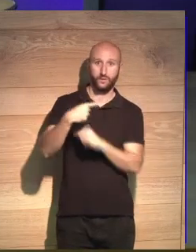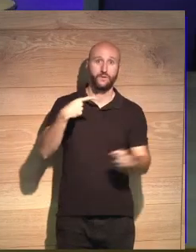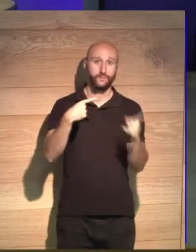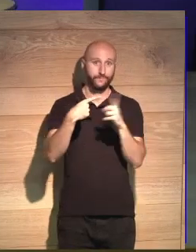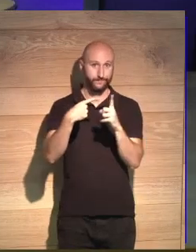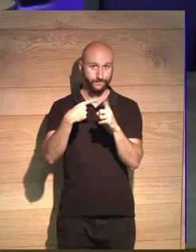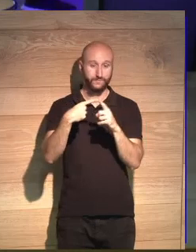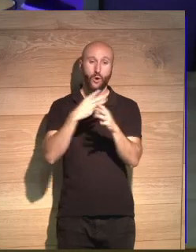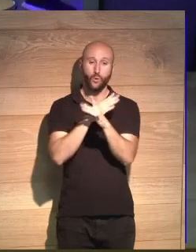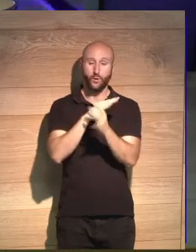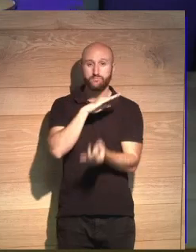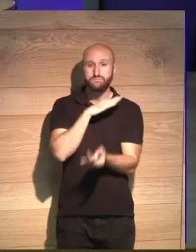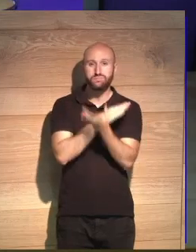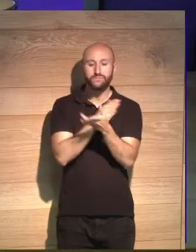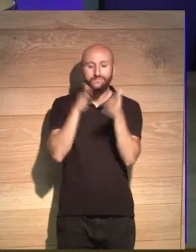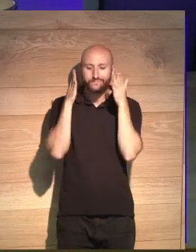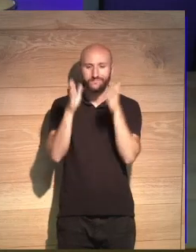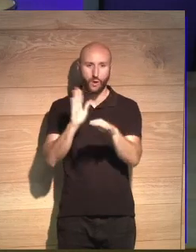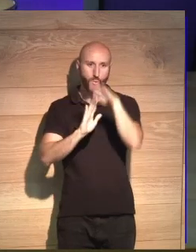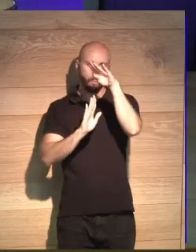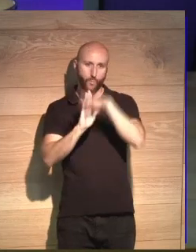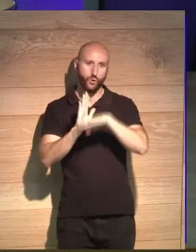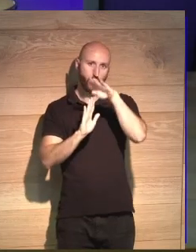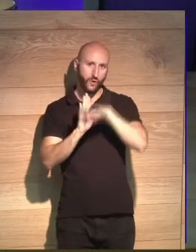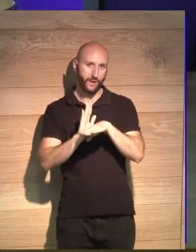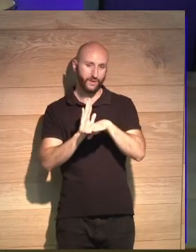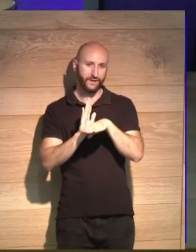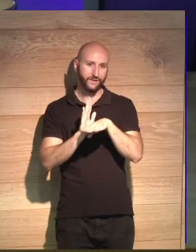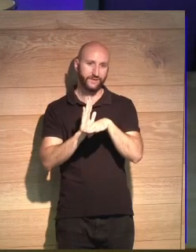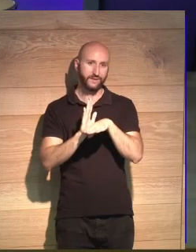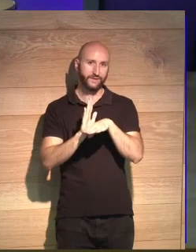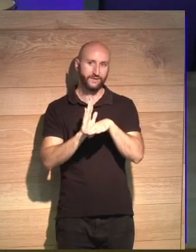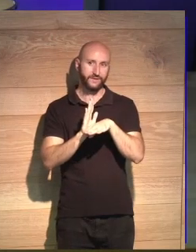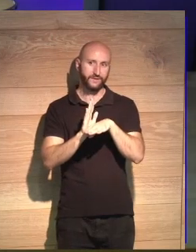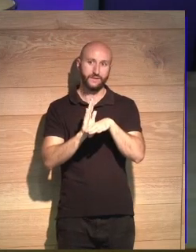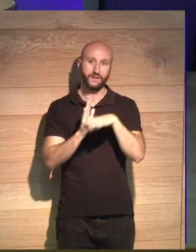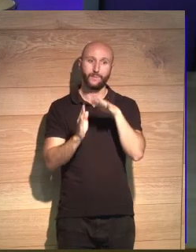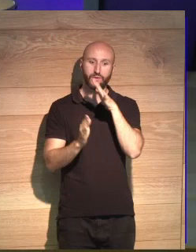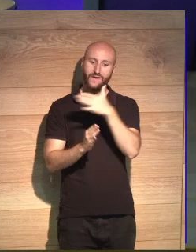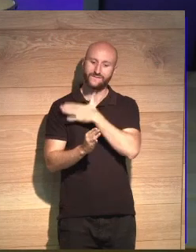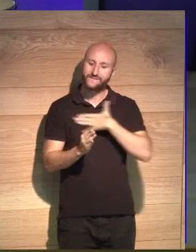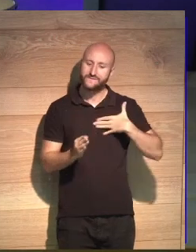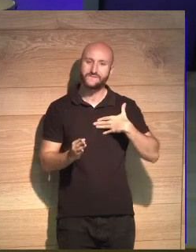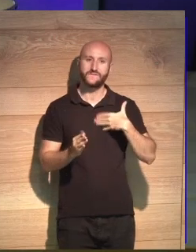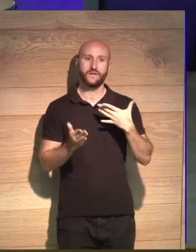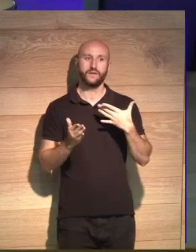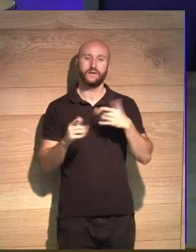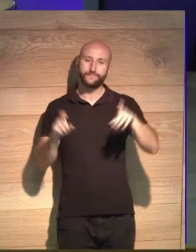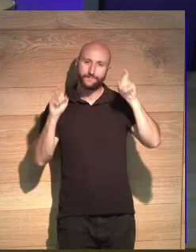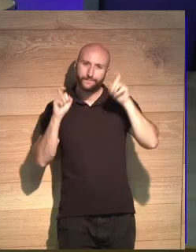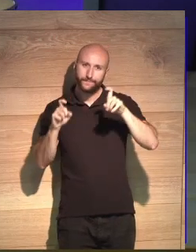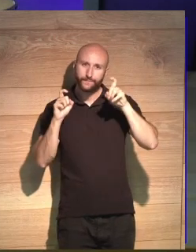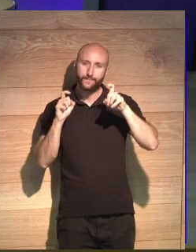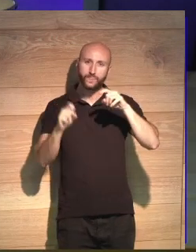England. There's another one, first one that was more focused in the programming